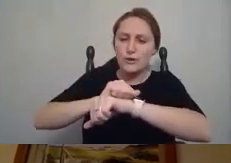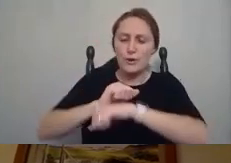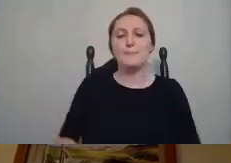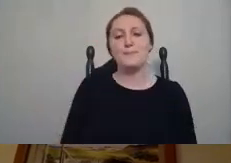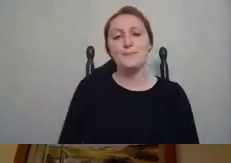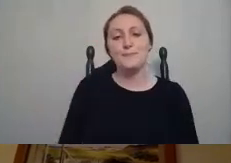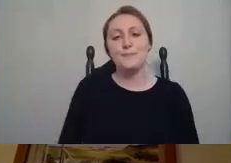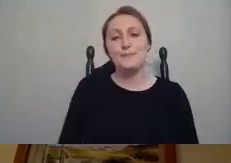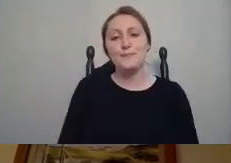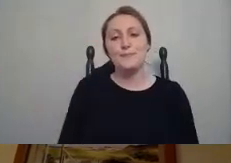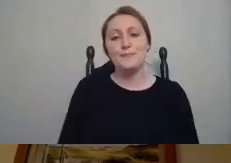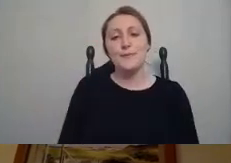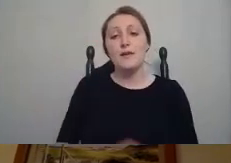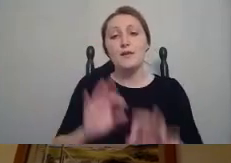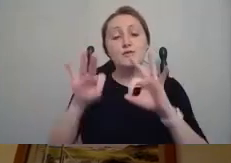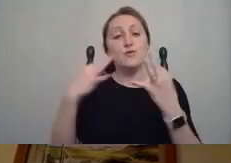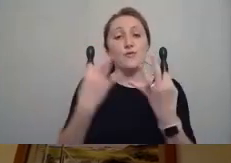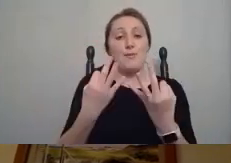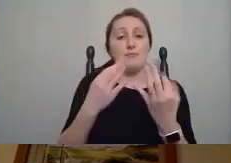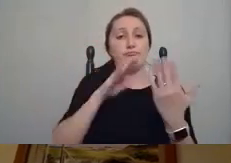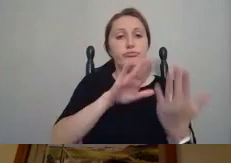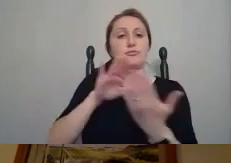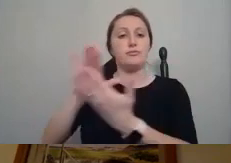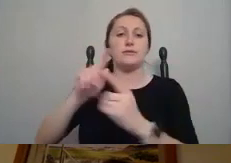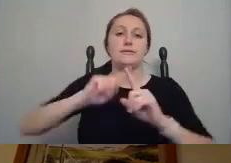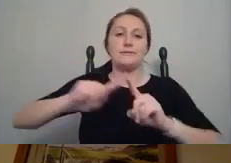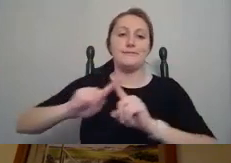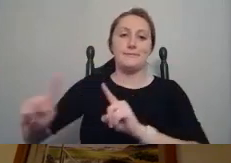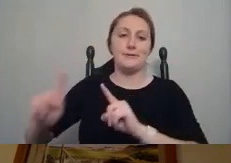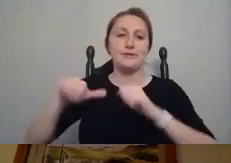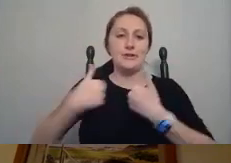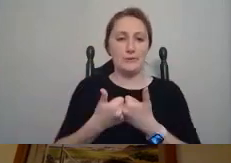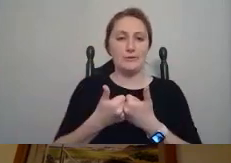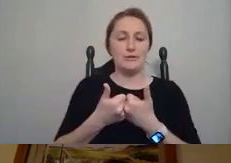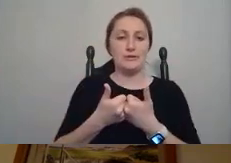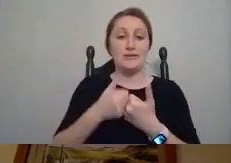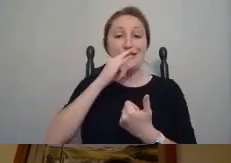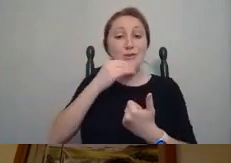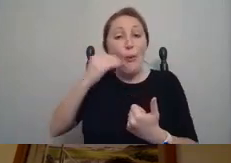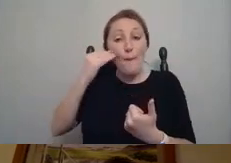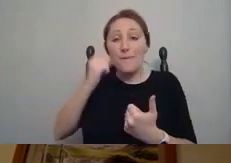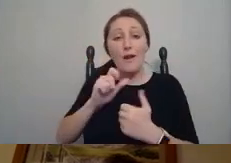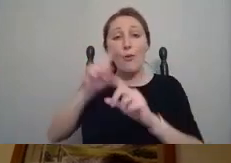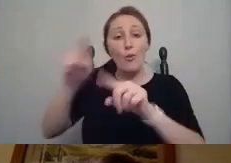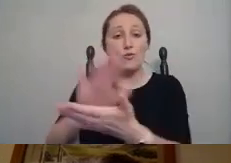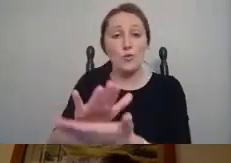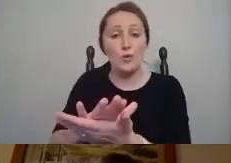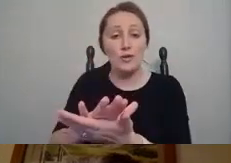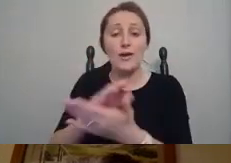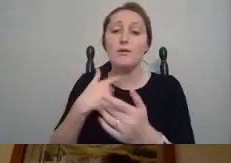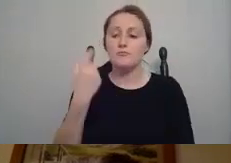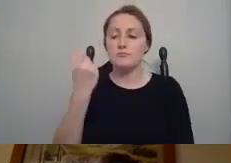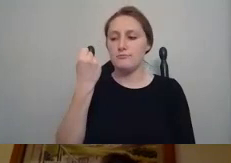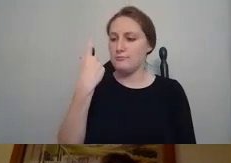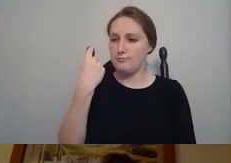their families face a whole different set of challenges because their kids are at home and not at school. And I understand that families